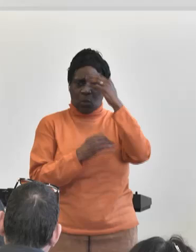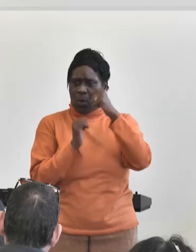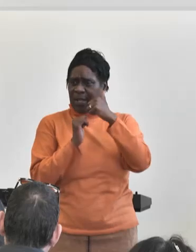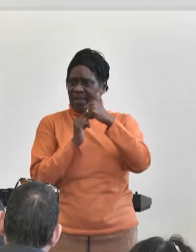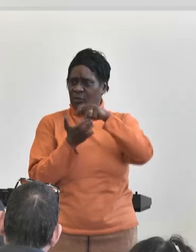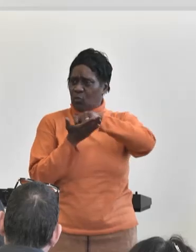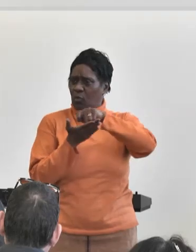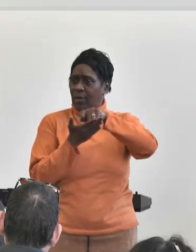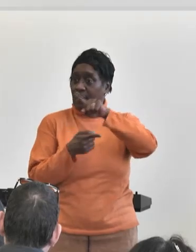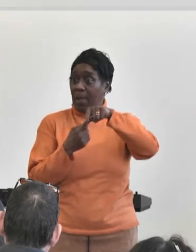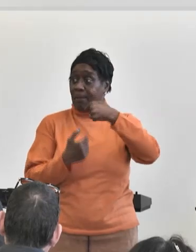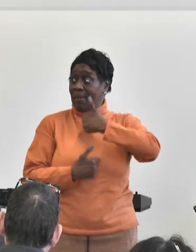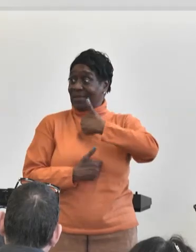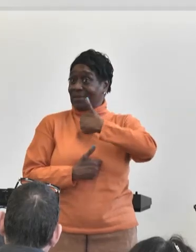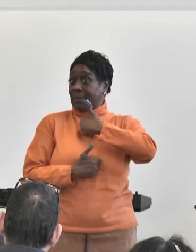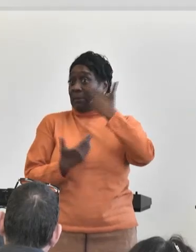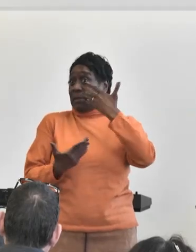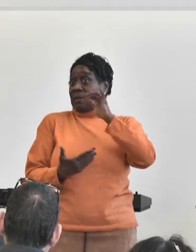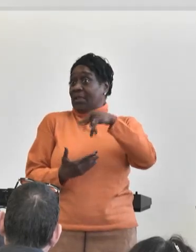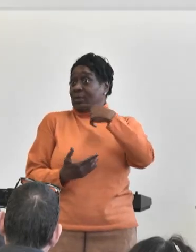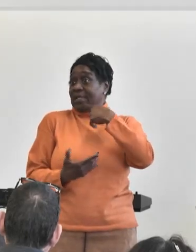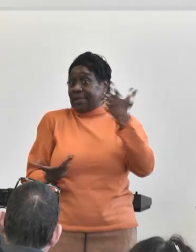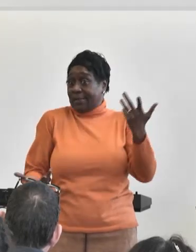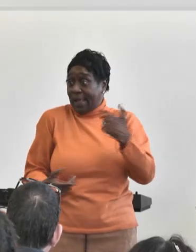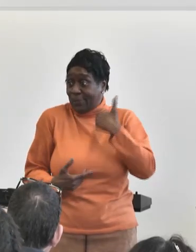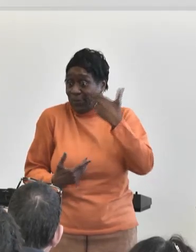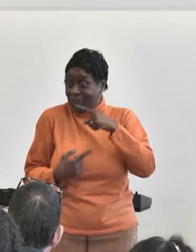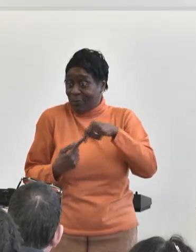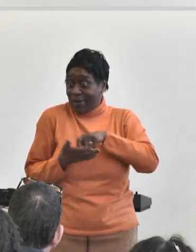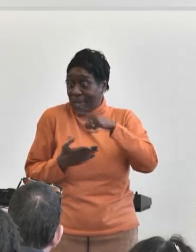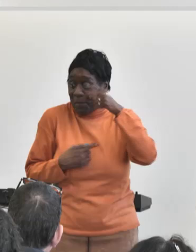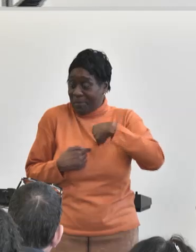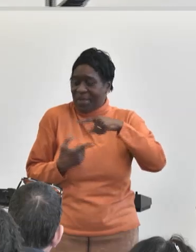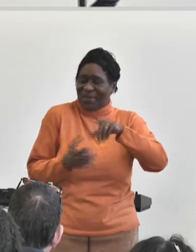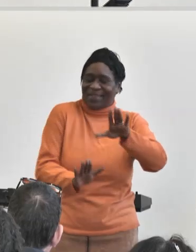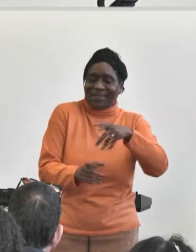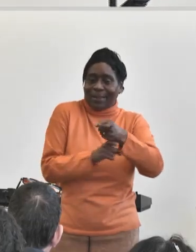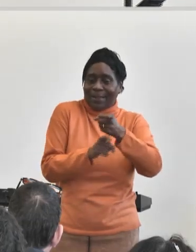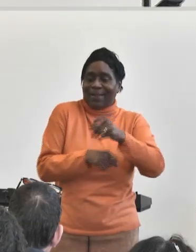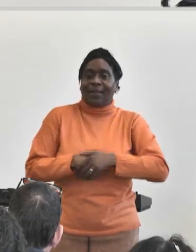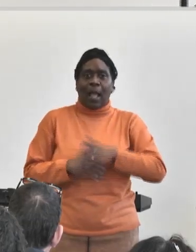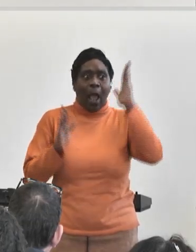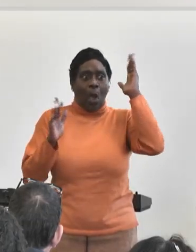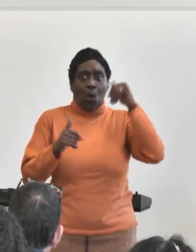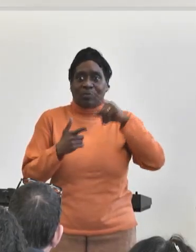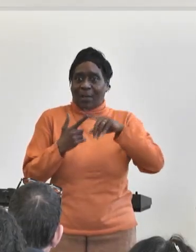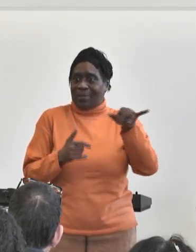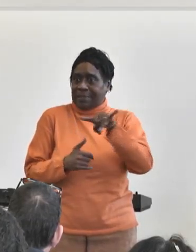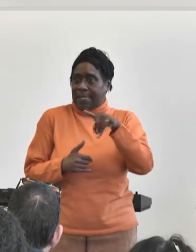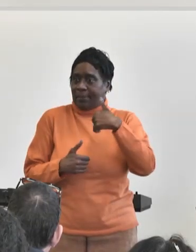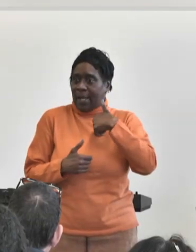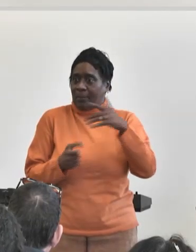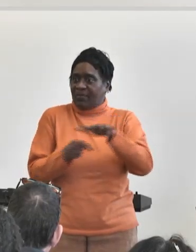writing that about Ray Cazis, if that would be what they said. No sé si hablaban de Ray Cazis cuando escribieron esto. I hope it would be. Ojalá